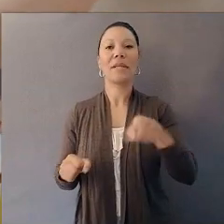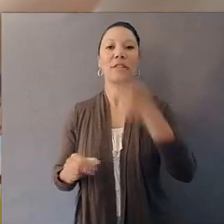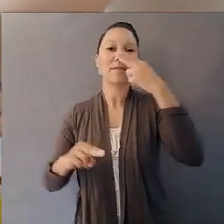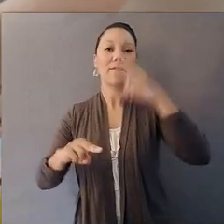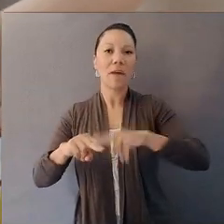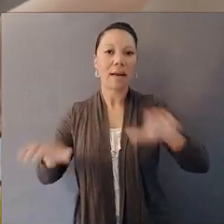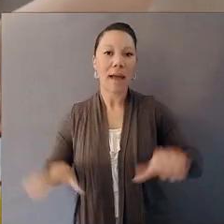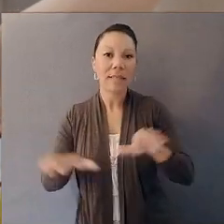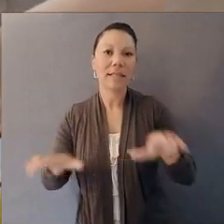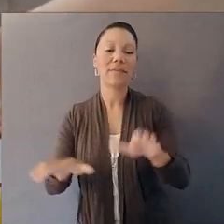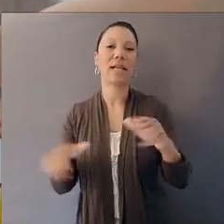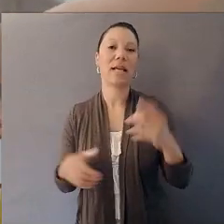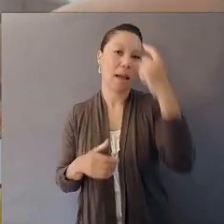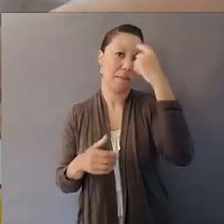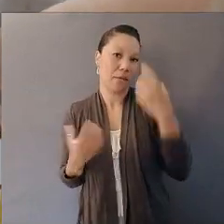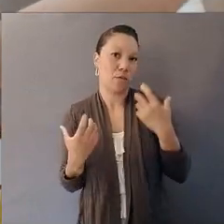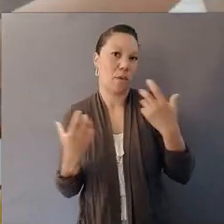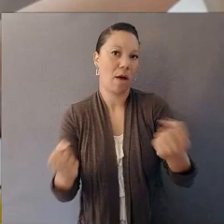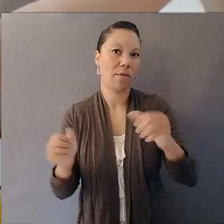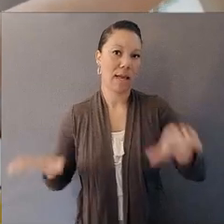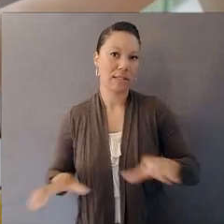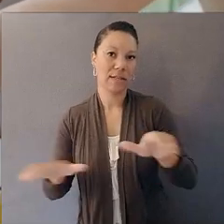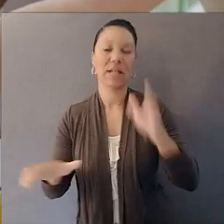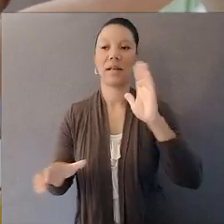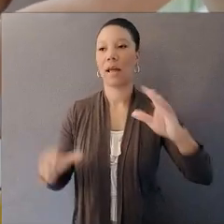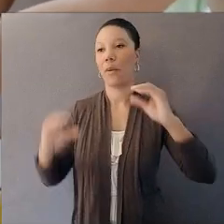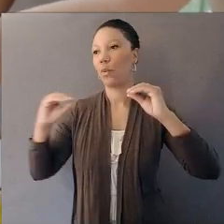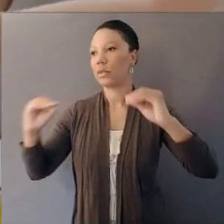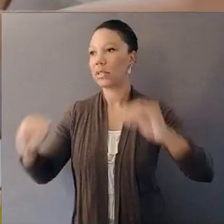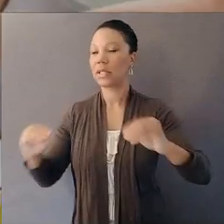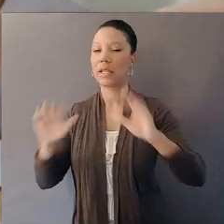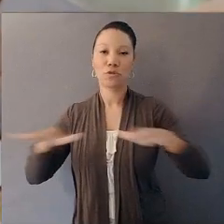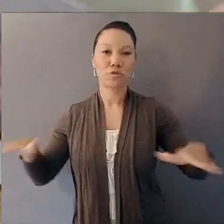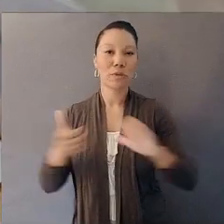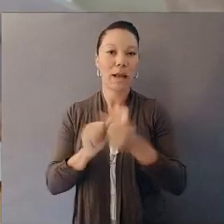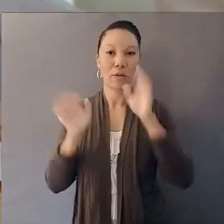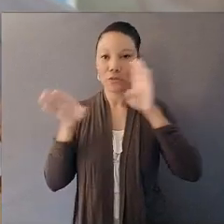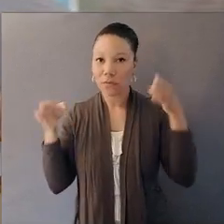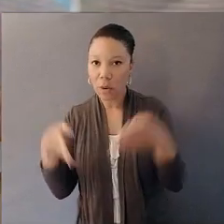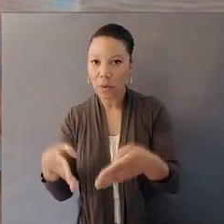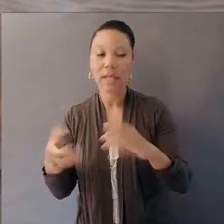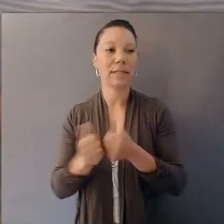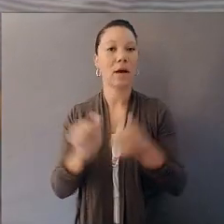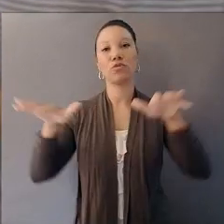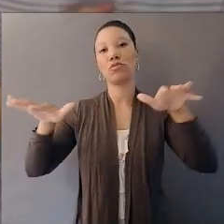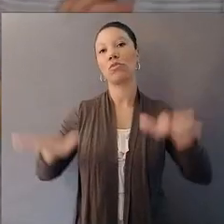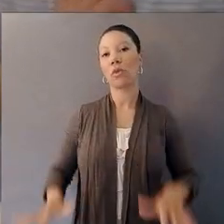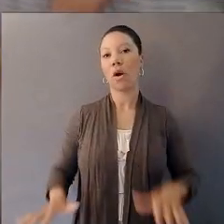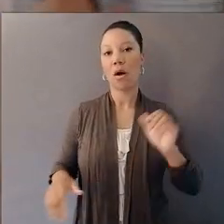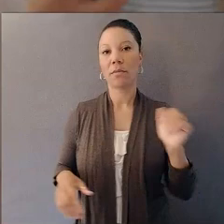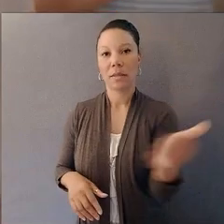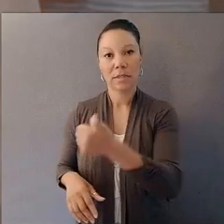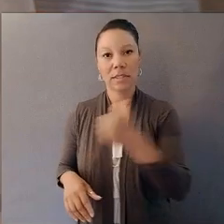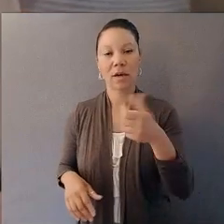mental well-being activity that teaches them how to concentrate and how to calm themselves, or how